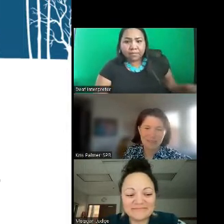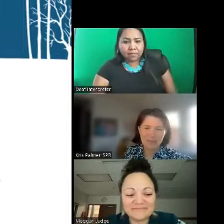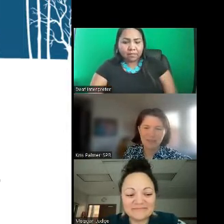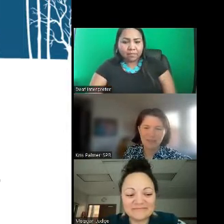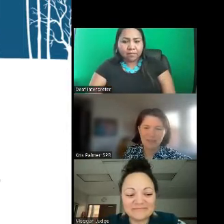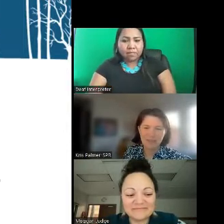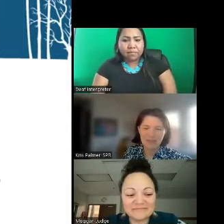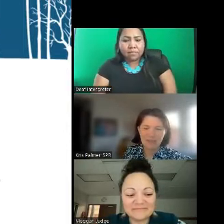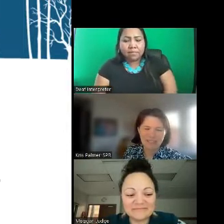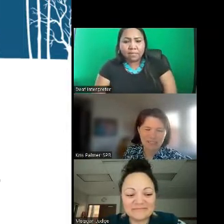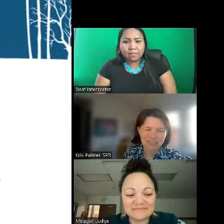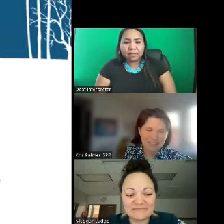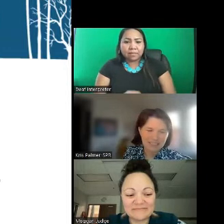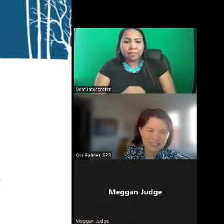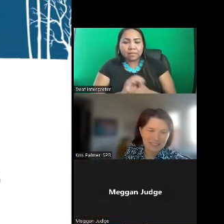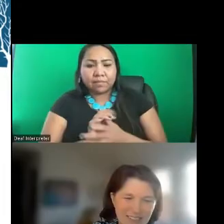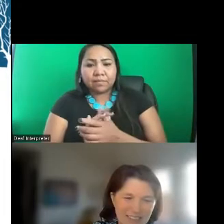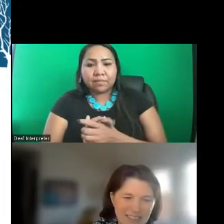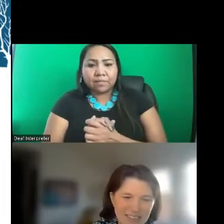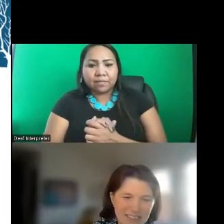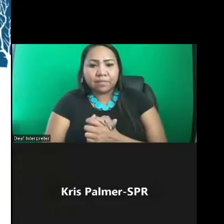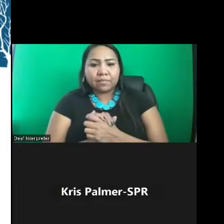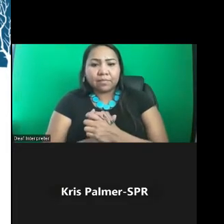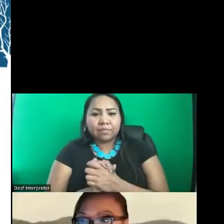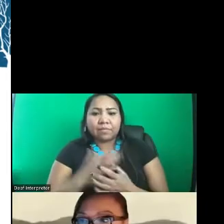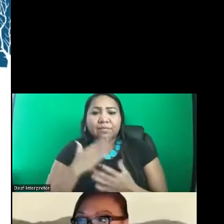I'm going to turn it back over to Kavehi.